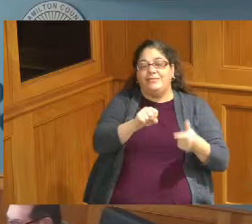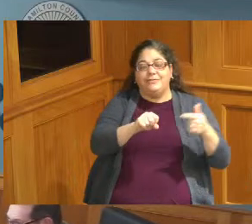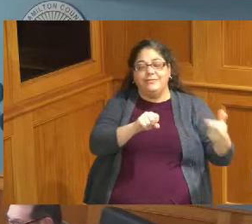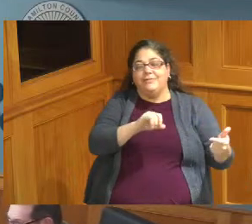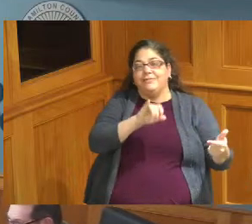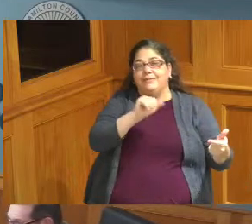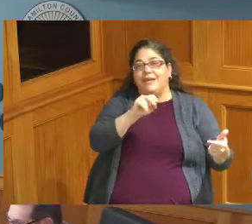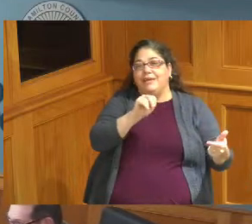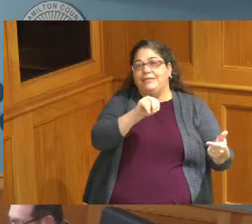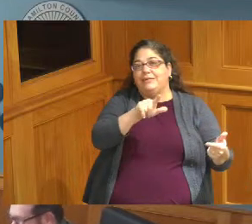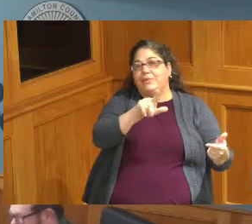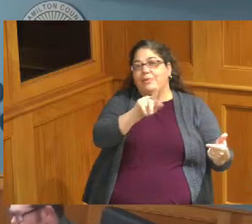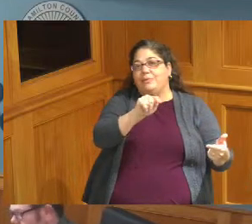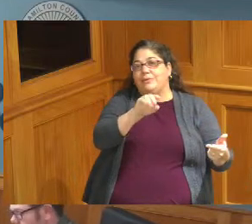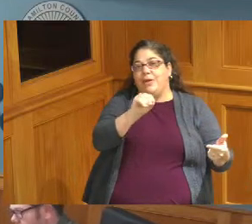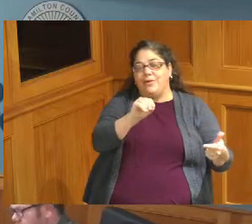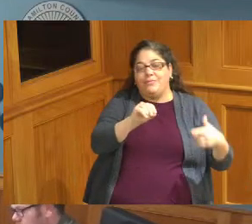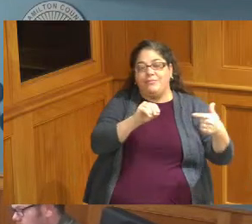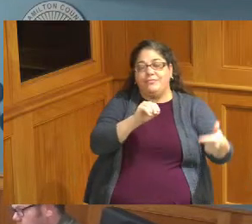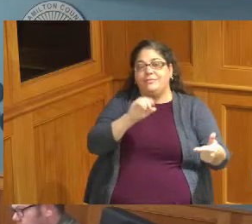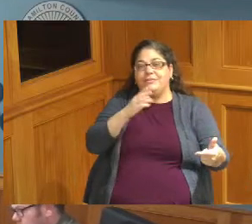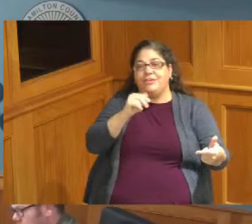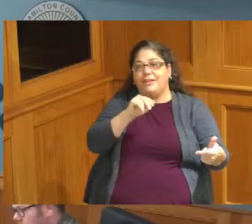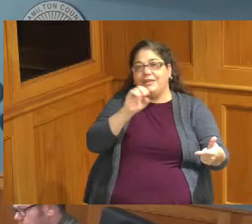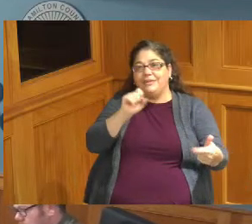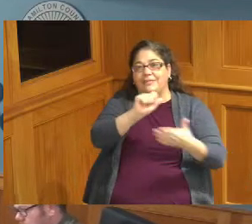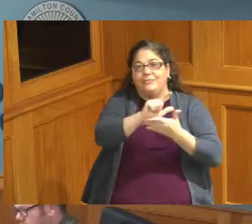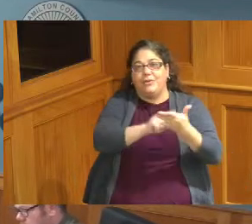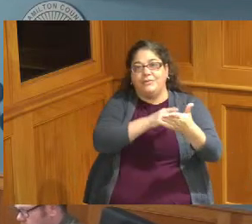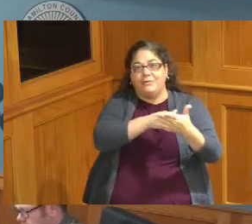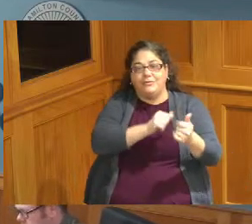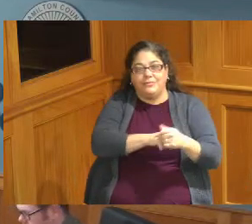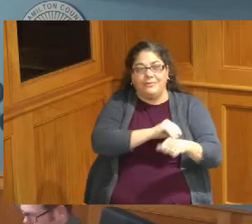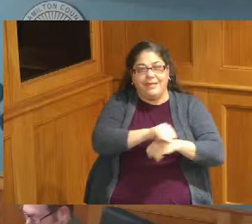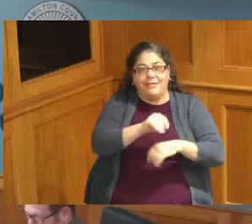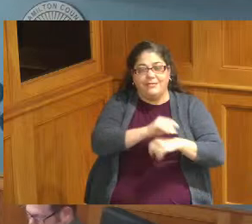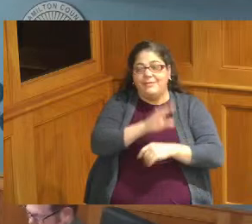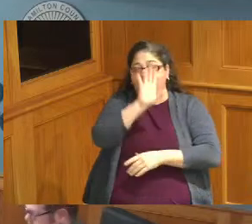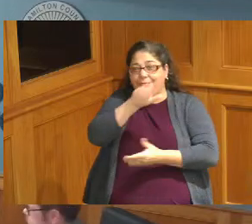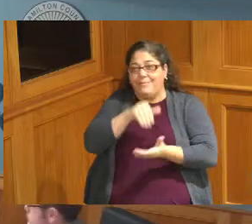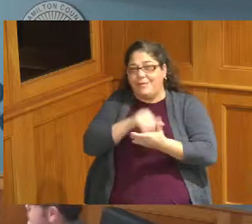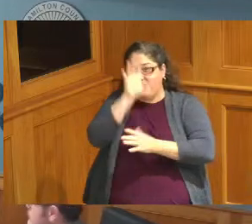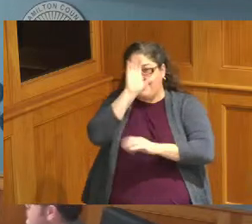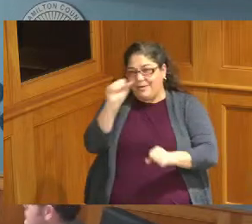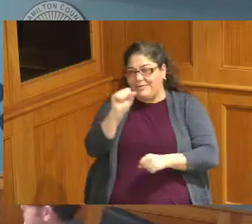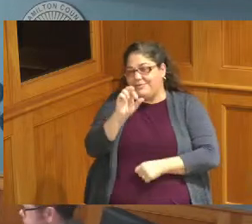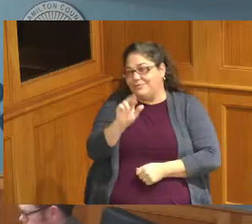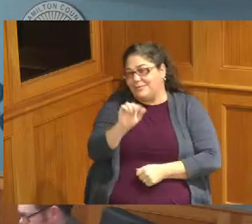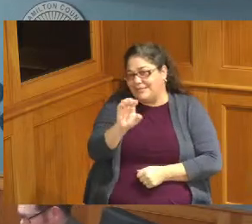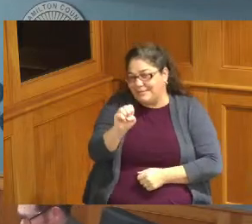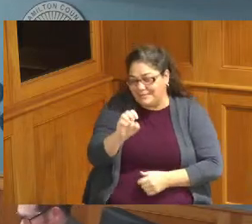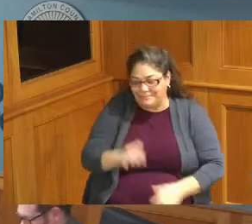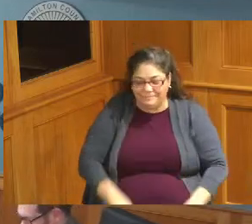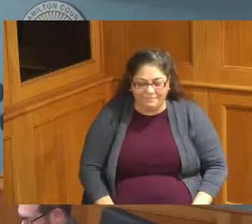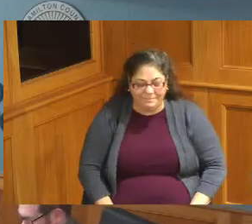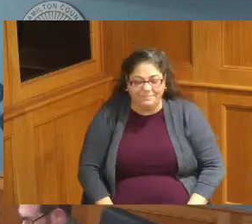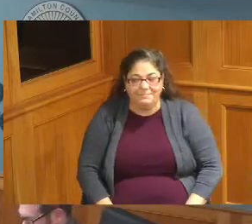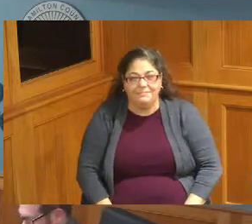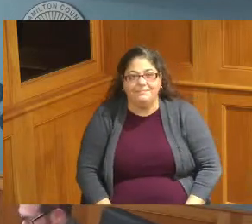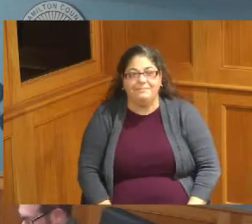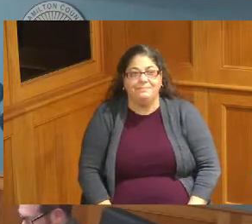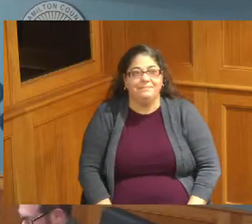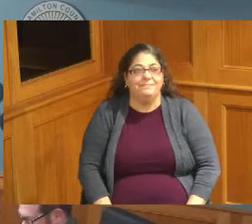Charlie Annis, Prosecutor's Office. I'm Hamilton County Commission Board President Alicia Reese. Okay, we got